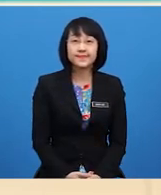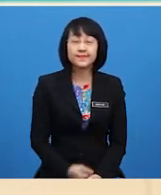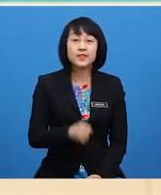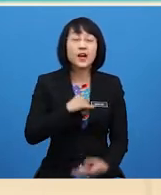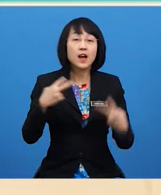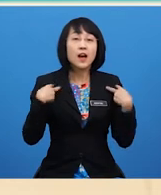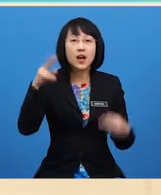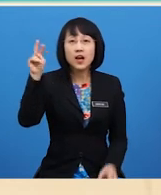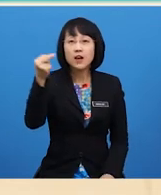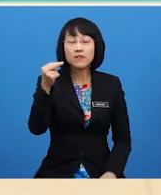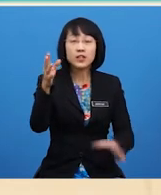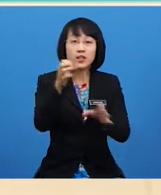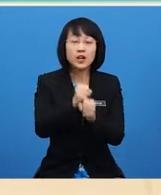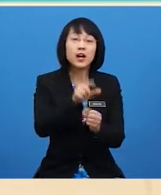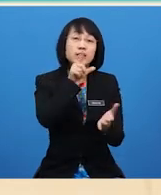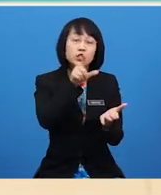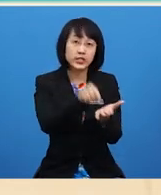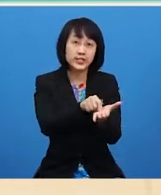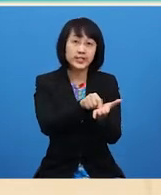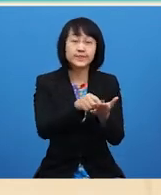I haven't got chicken.